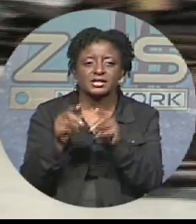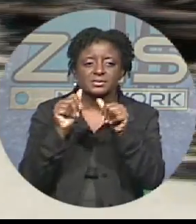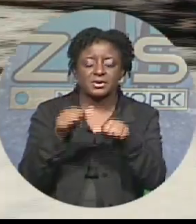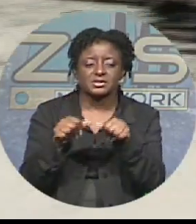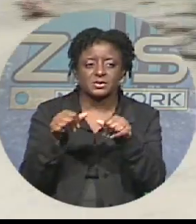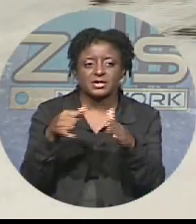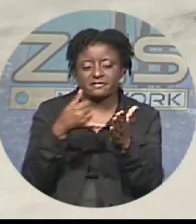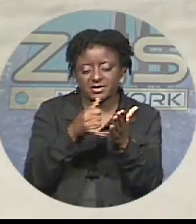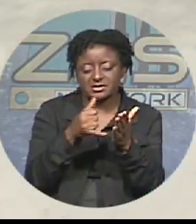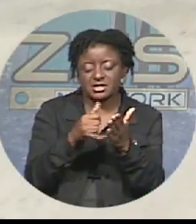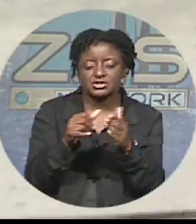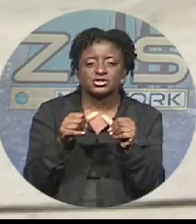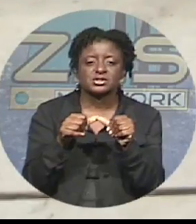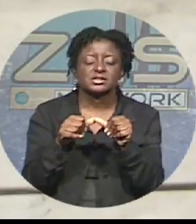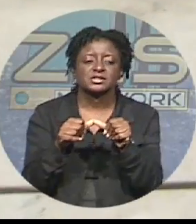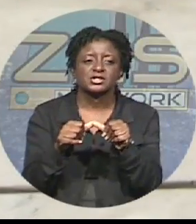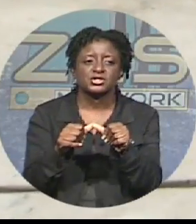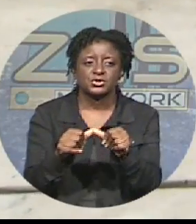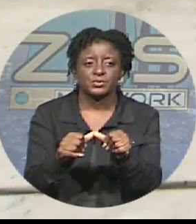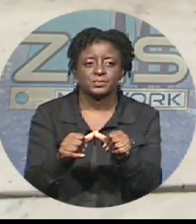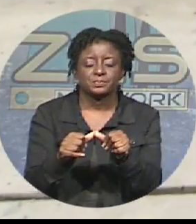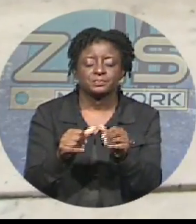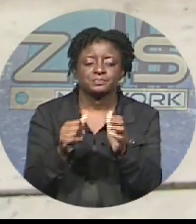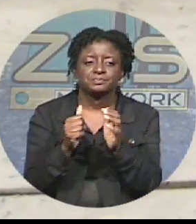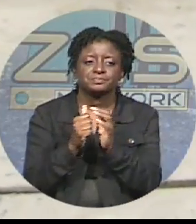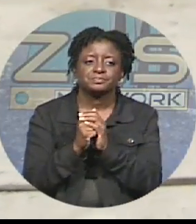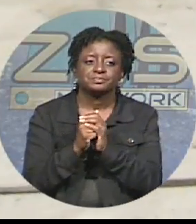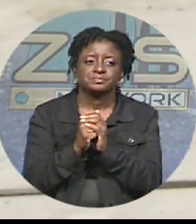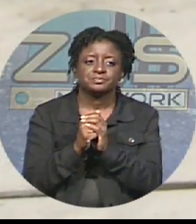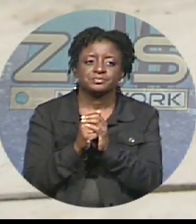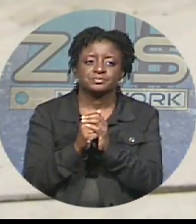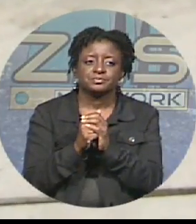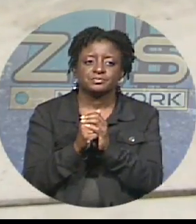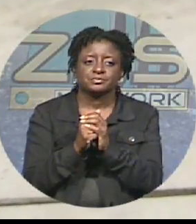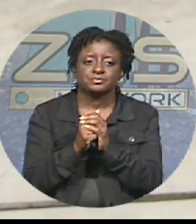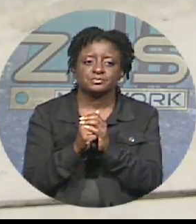Investigations into this matter continue. Janae Noel Ferguson, ZNS Network News.